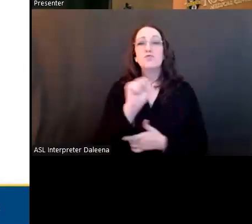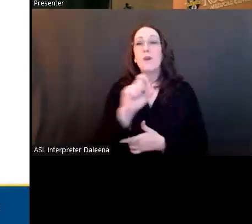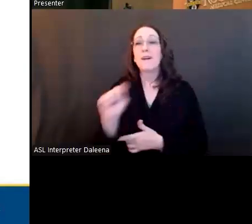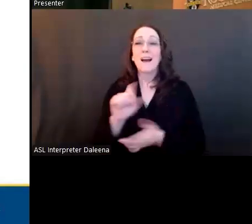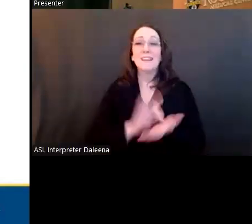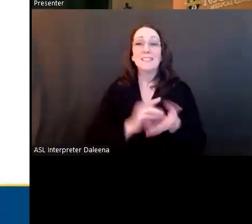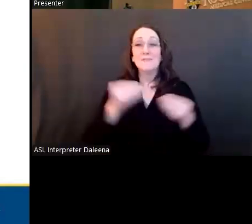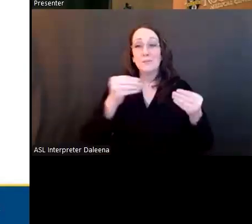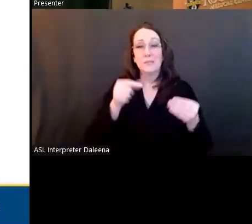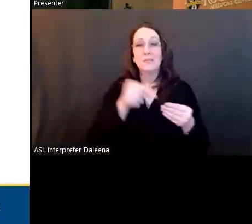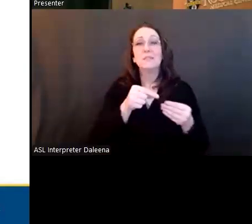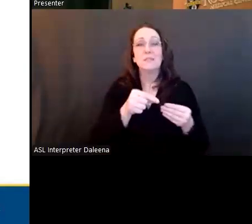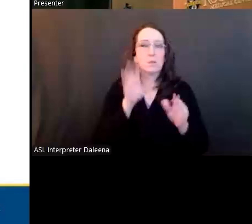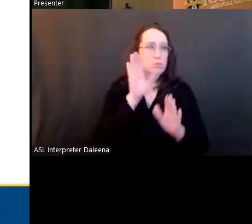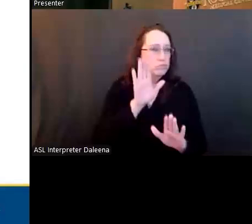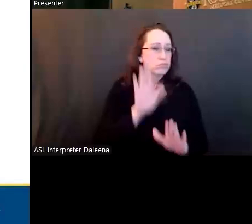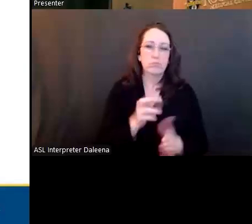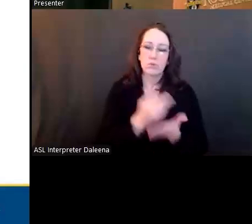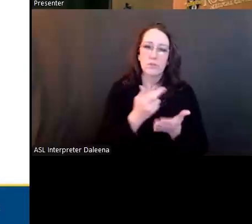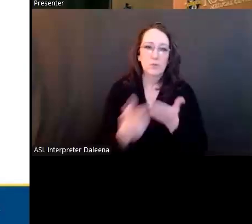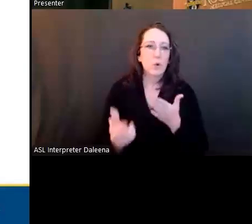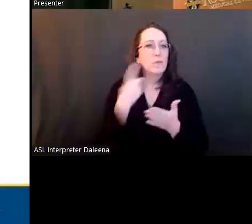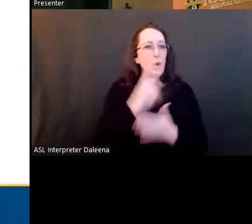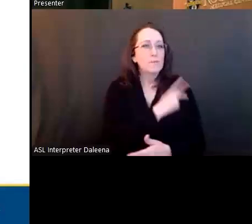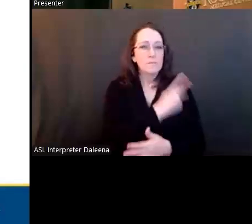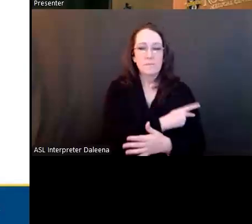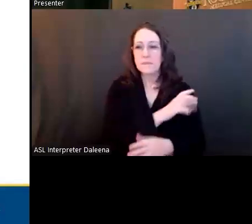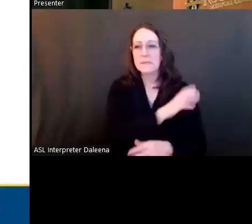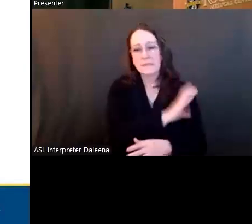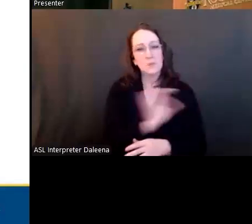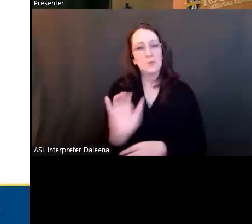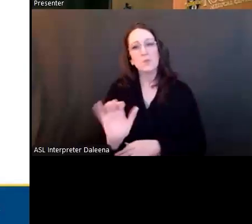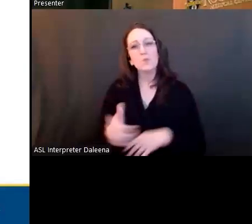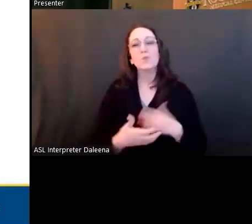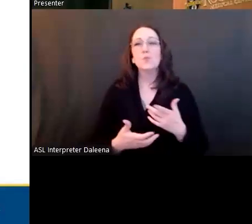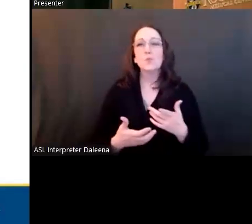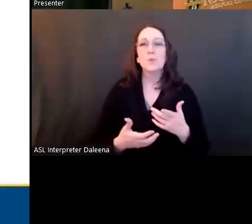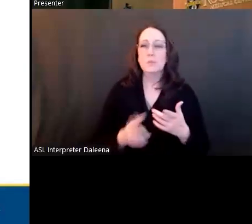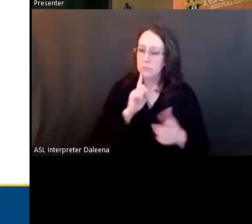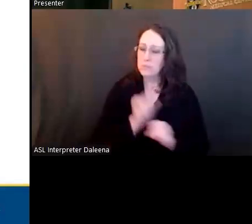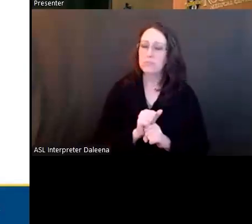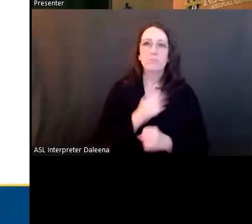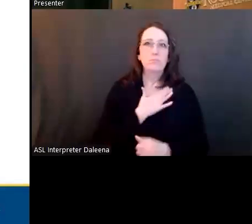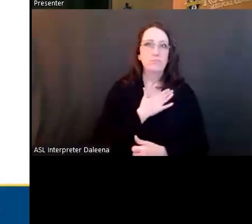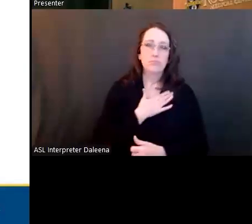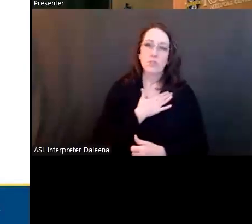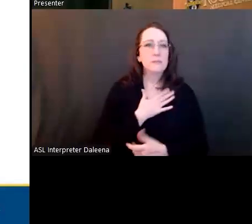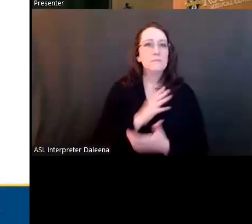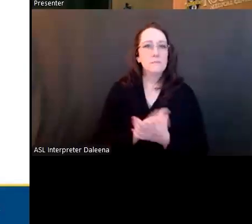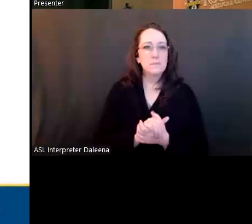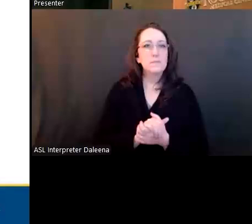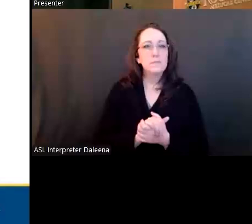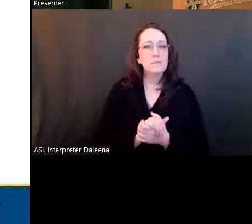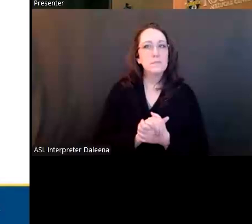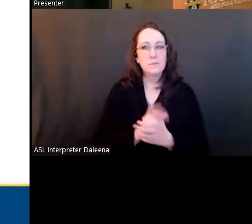which is a fantastic resource for patients and clinicians alike. I really come to appreciate how